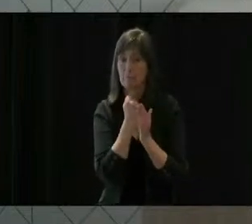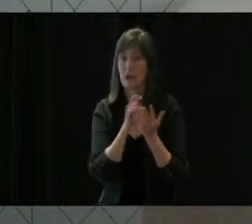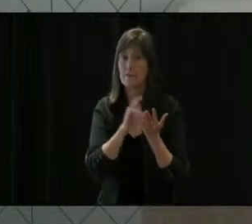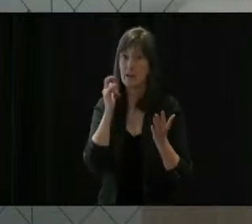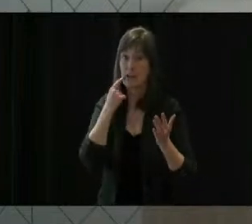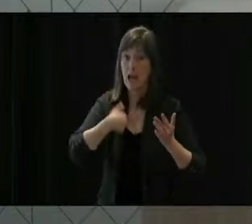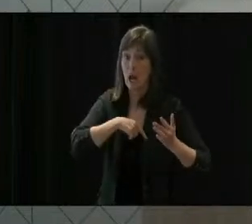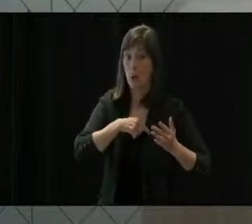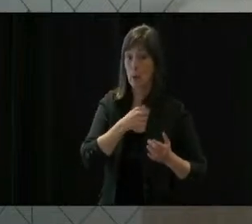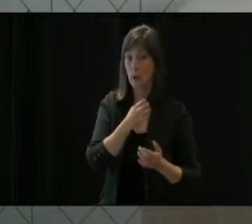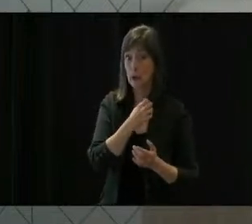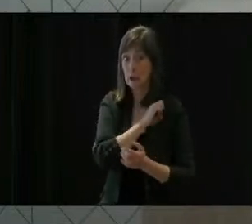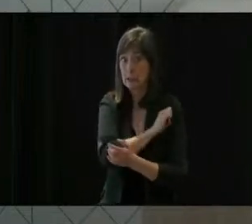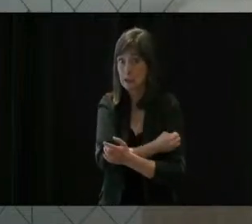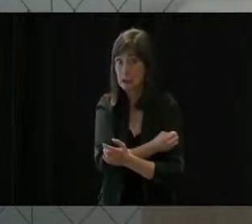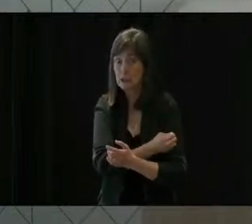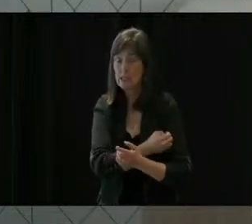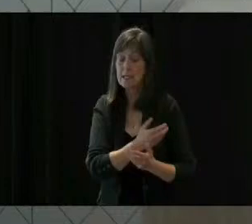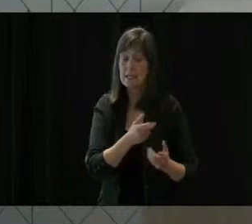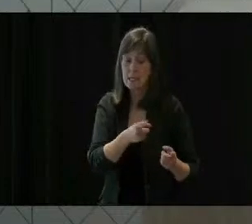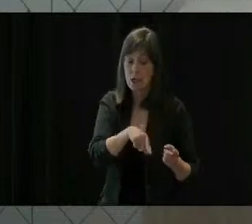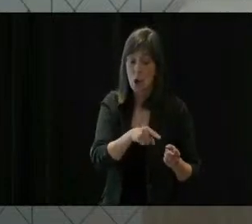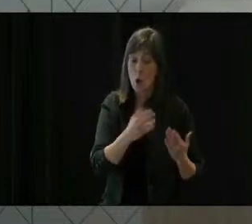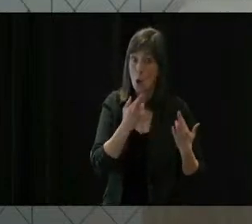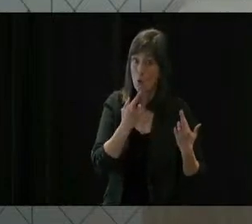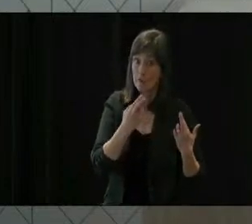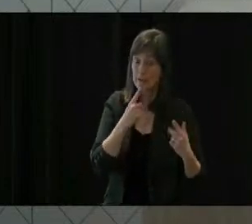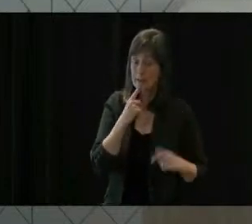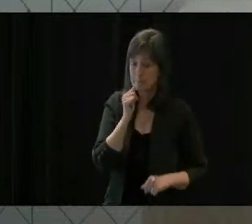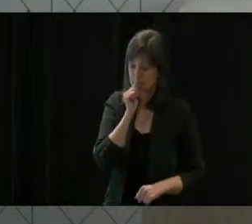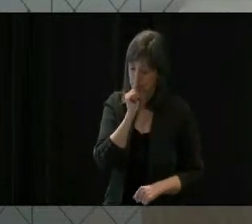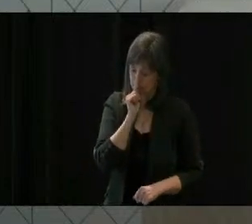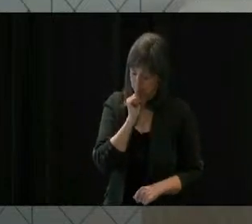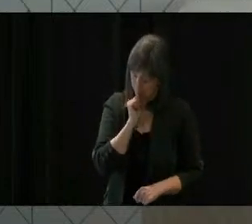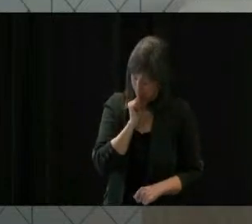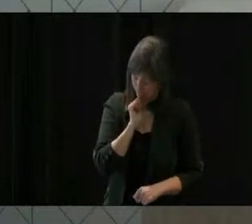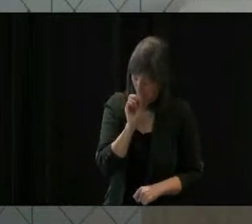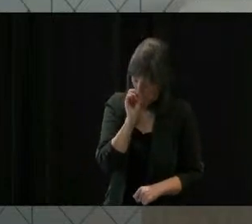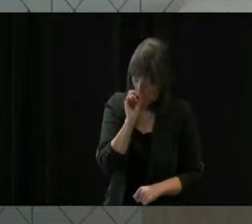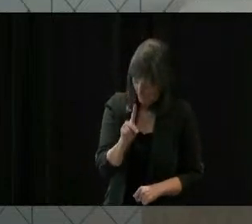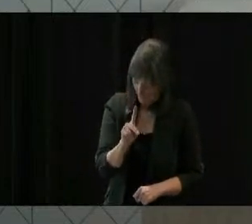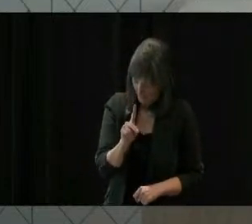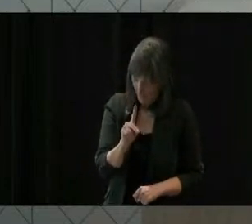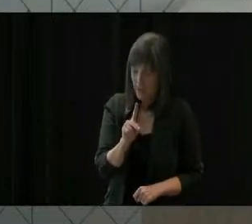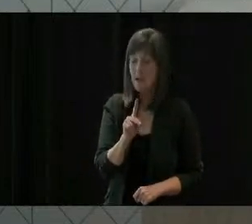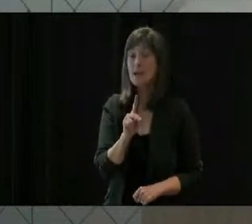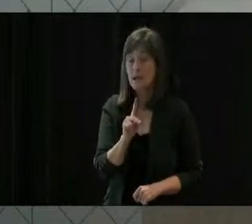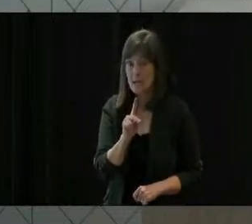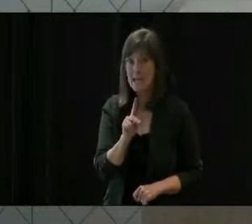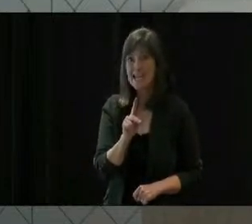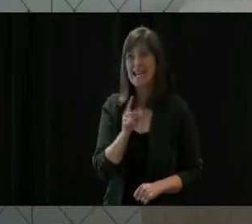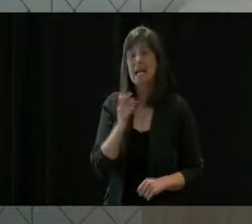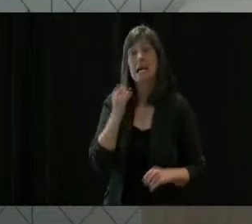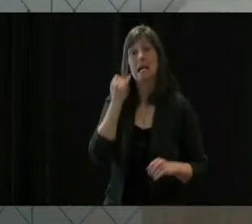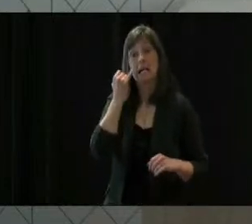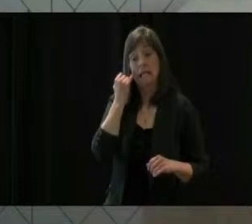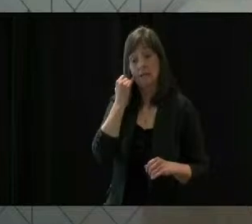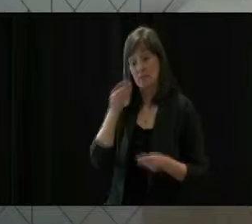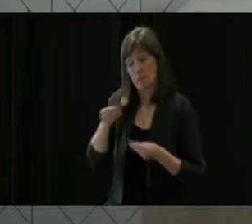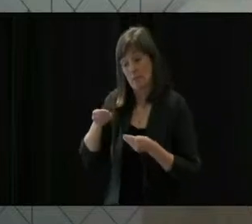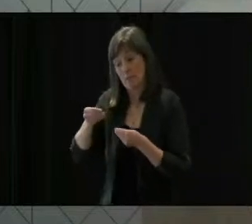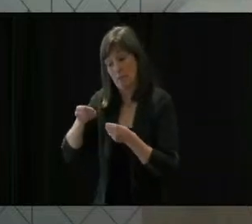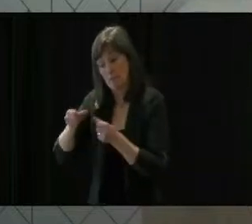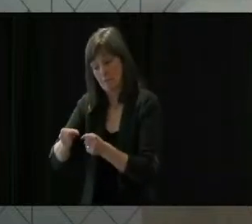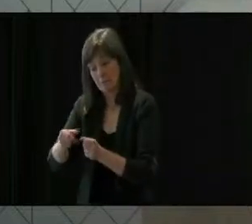you'll probably grit your teeth and say, yes, okay, as long as we start cutting our